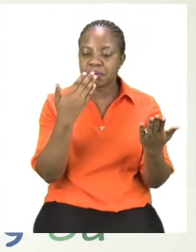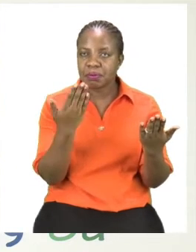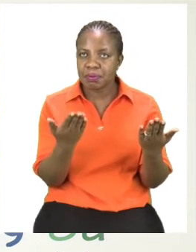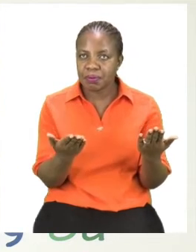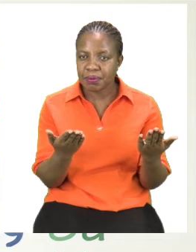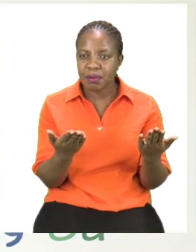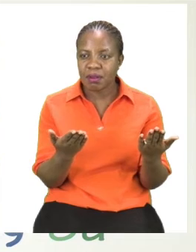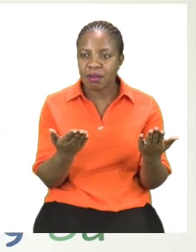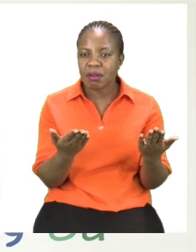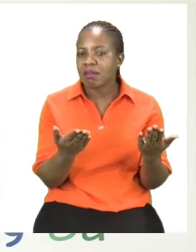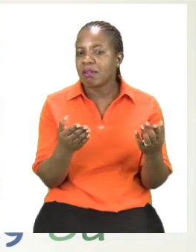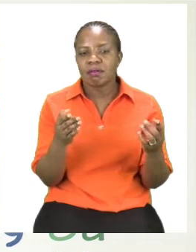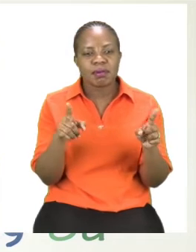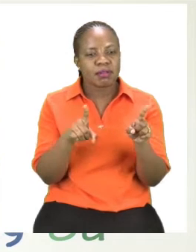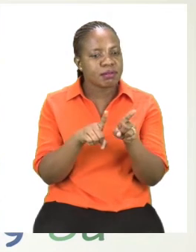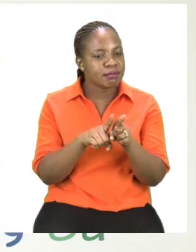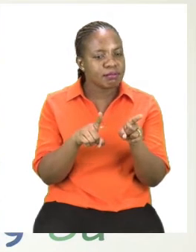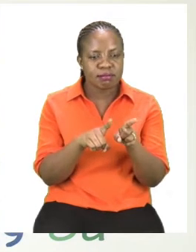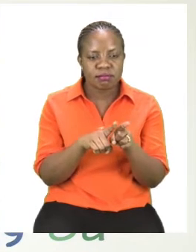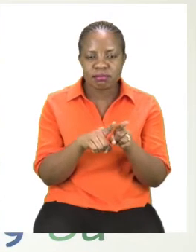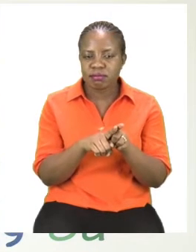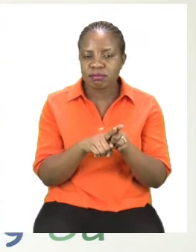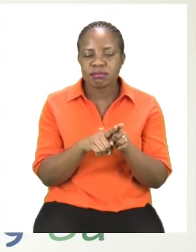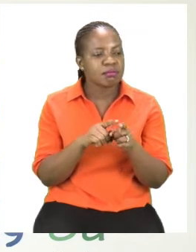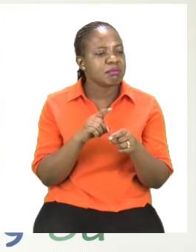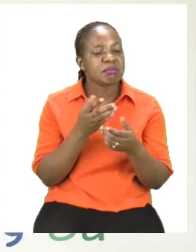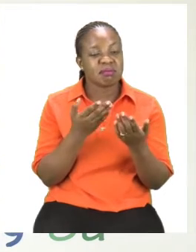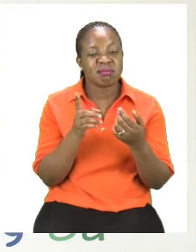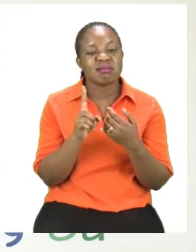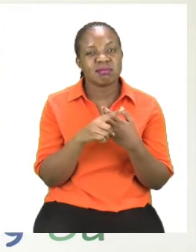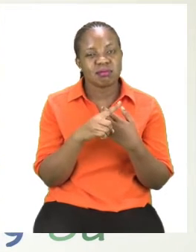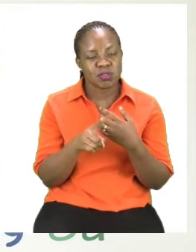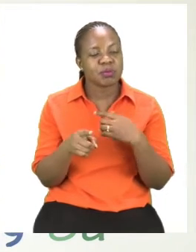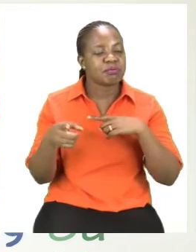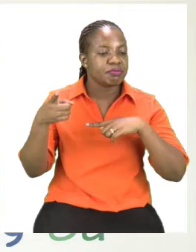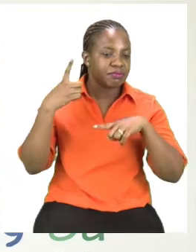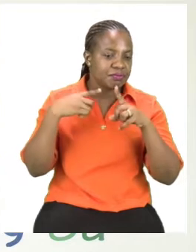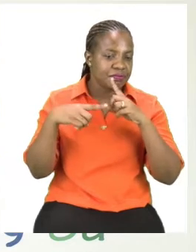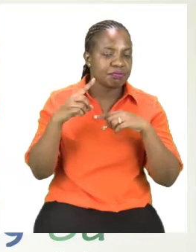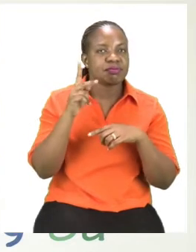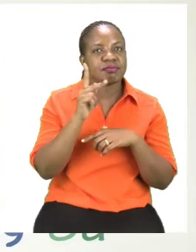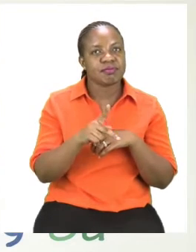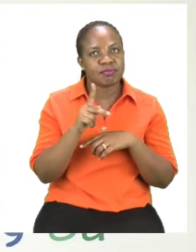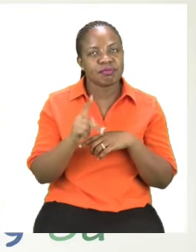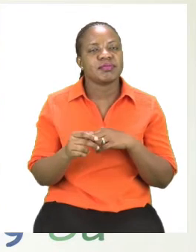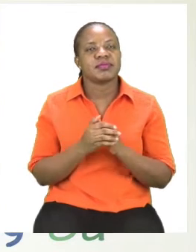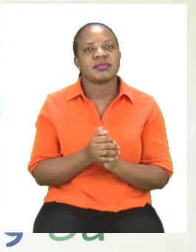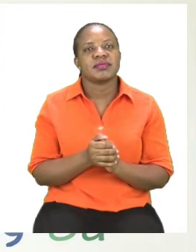something wrong when you were sharing. So you would have to start again and count